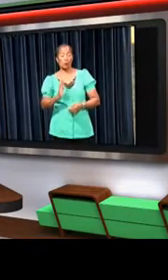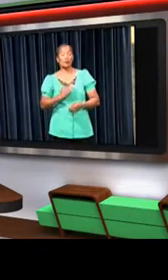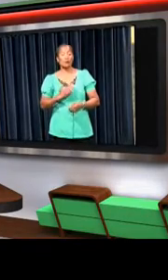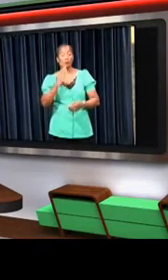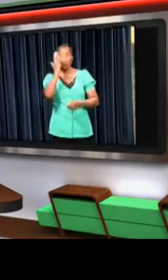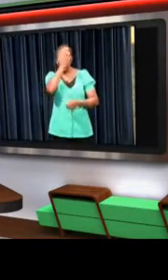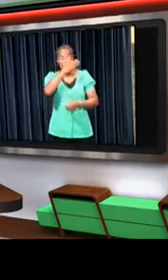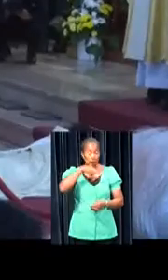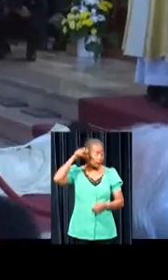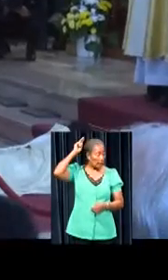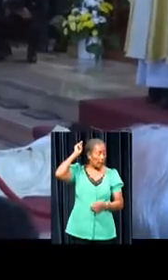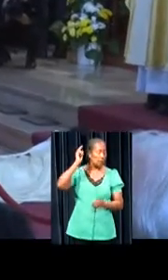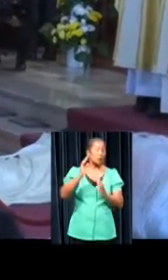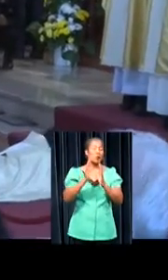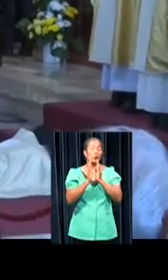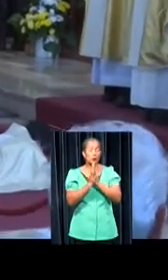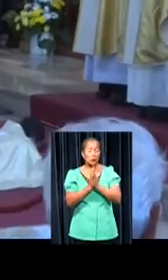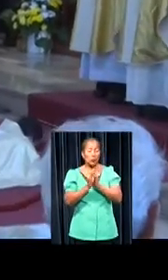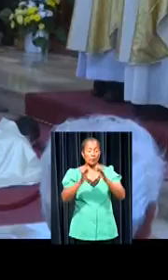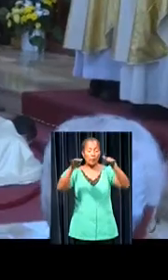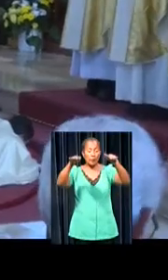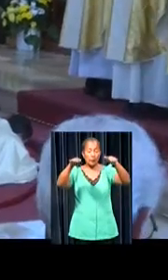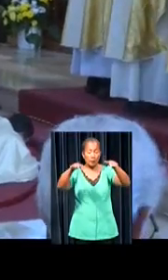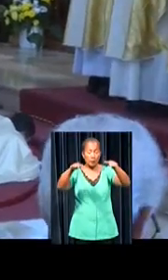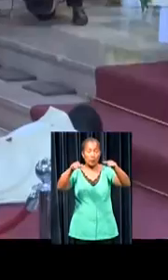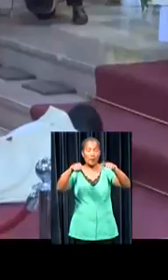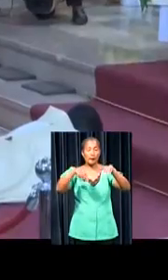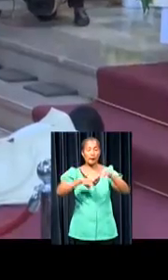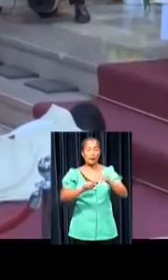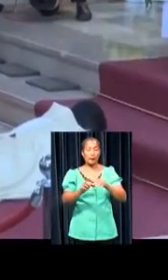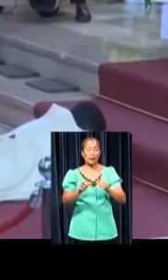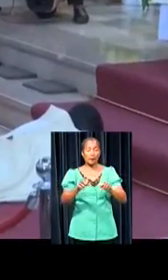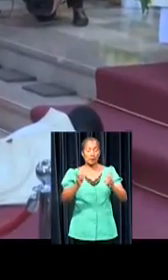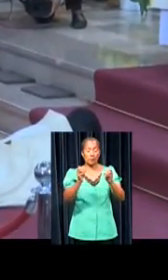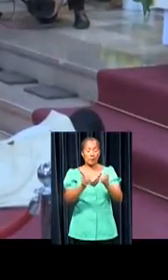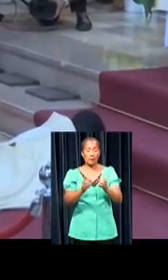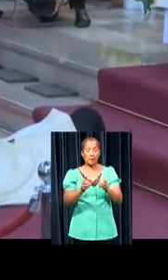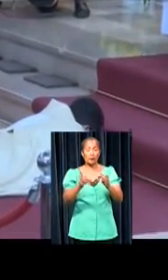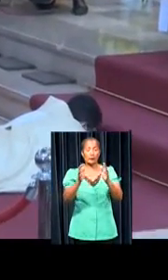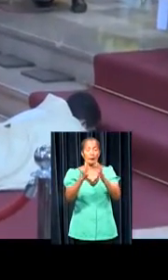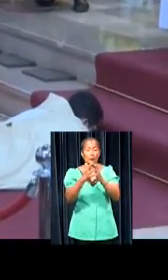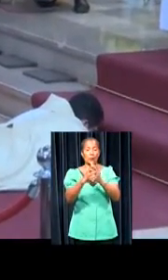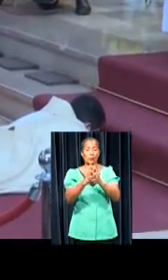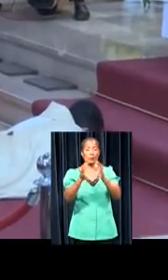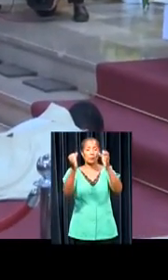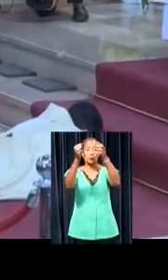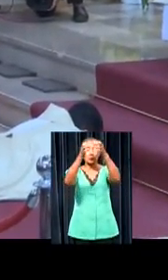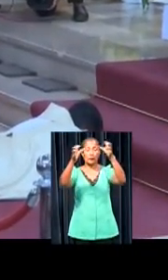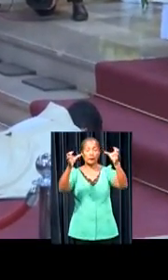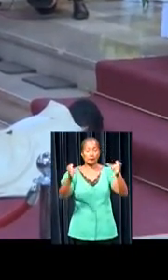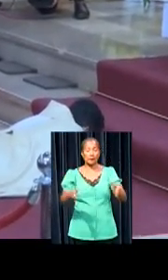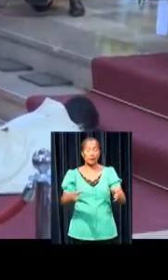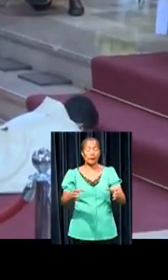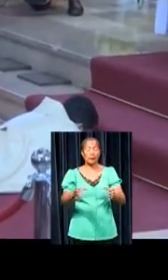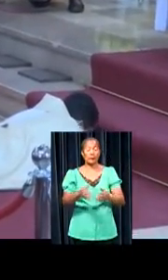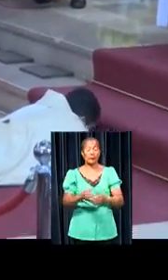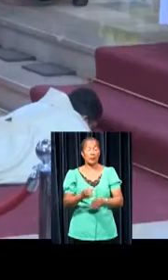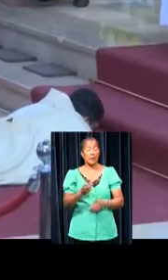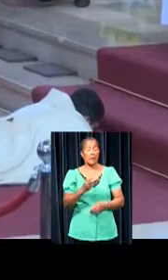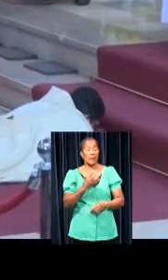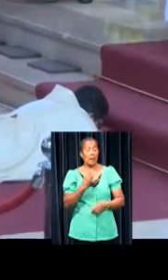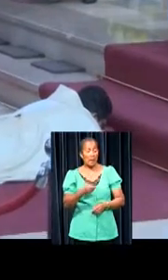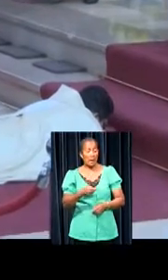Suriname. Sunday's consecration took place in the St. Peter and Paul Cathedral